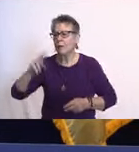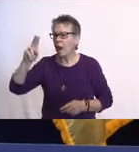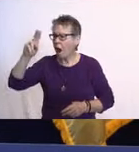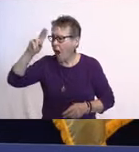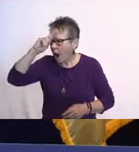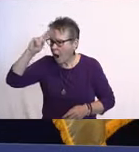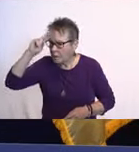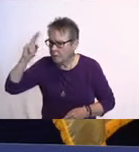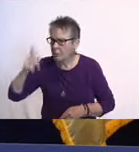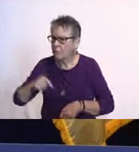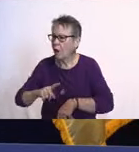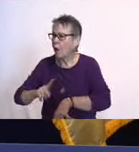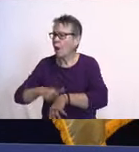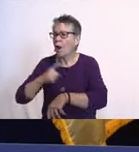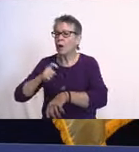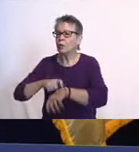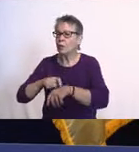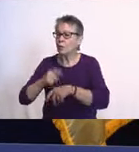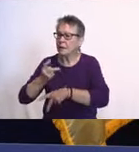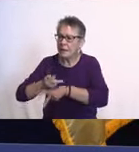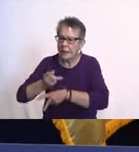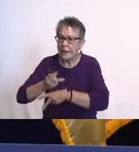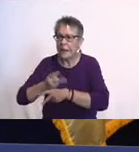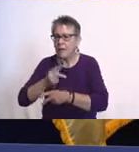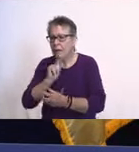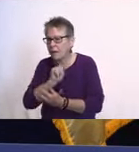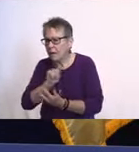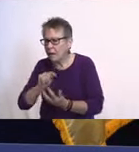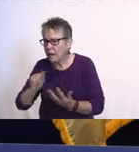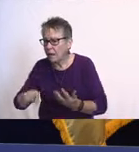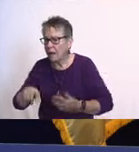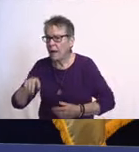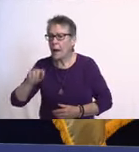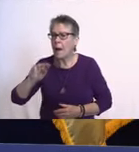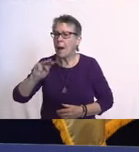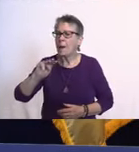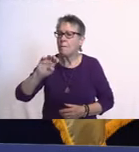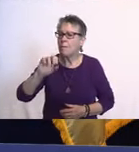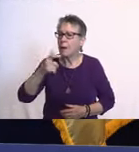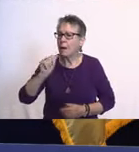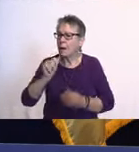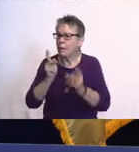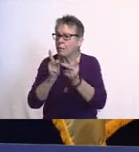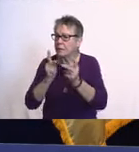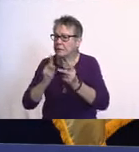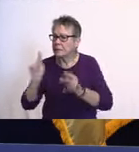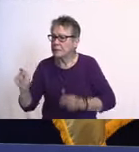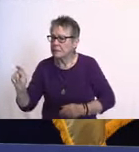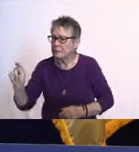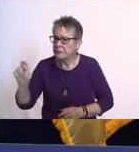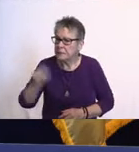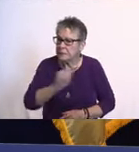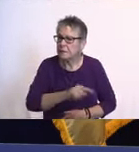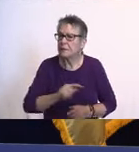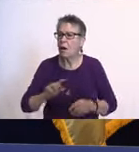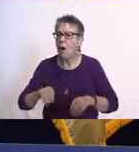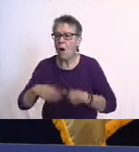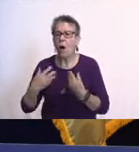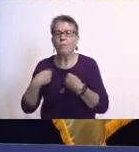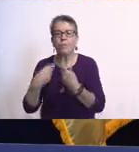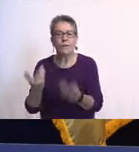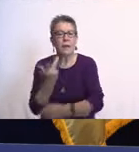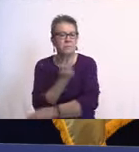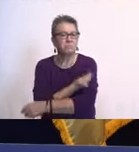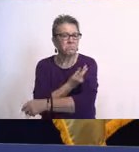officials, county and local health departments have stepped up to administer more than 16.8 million doses